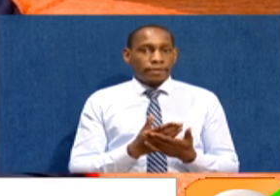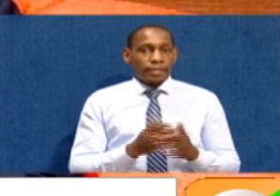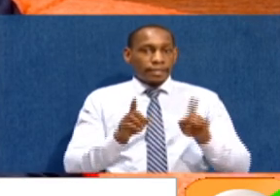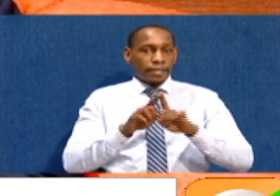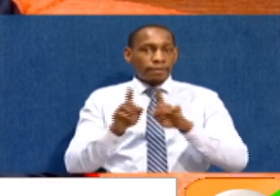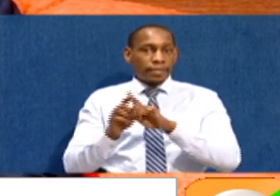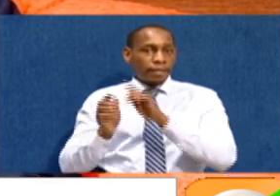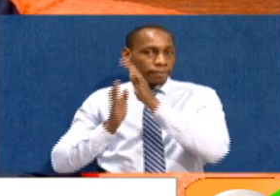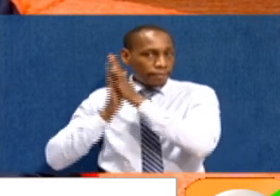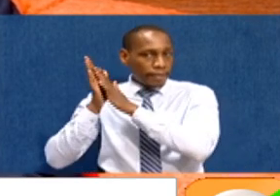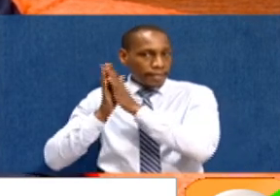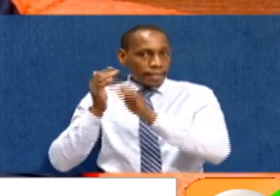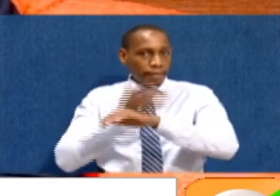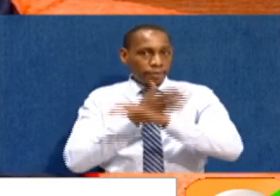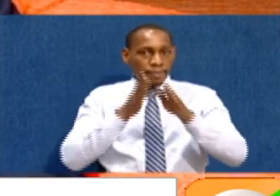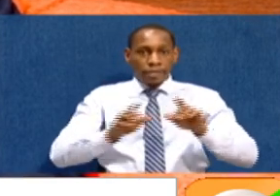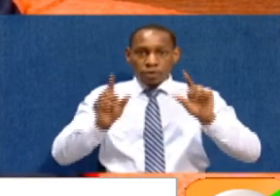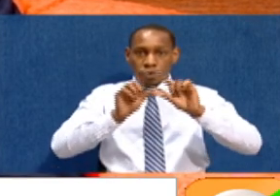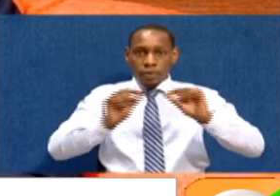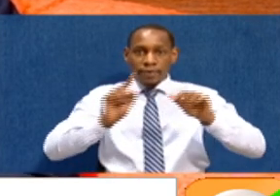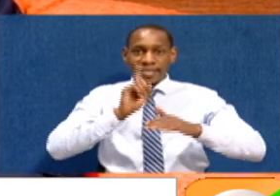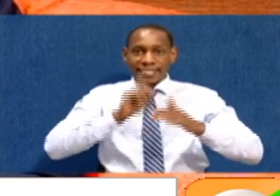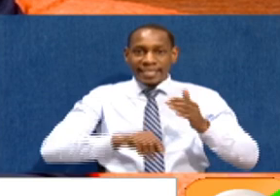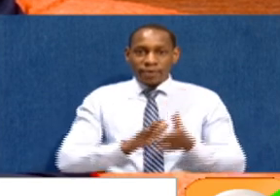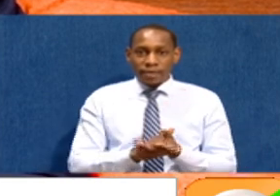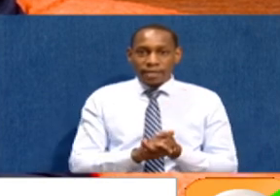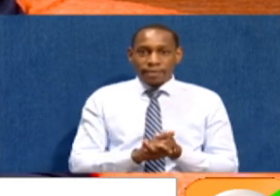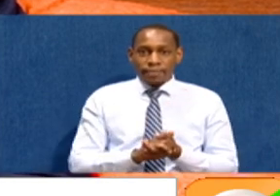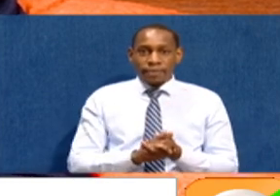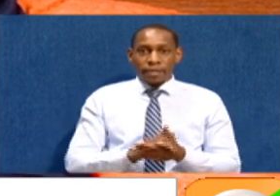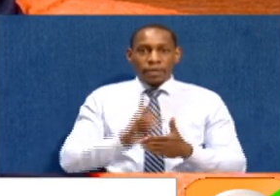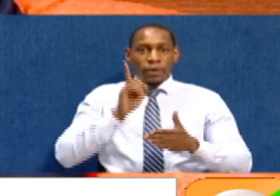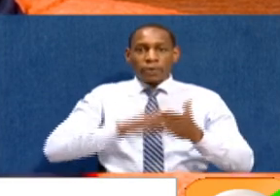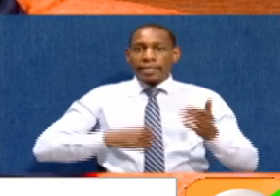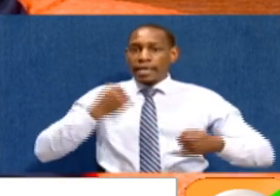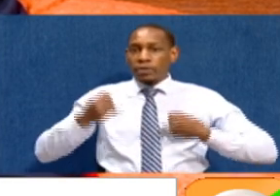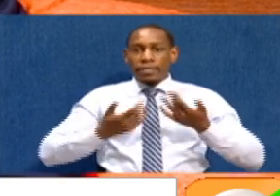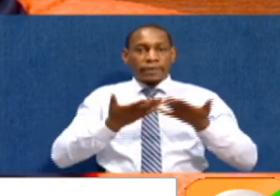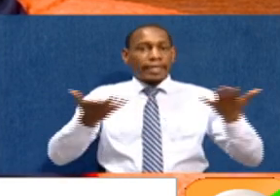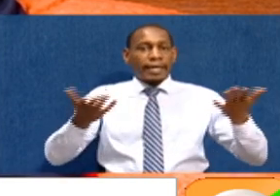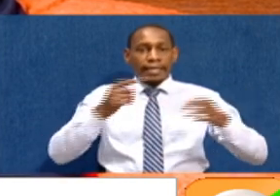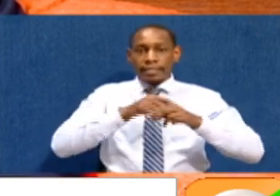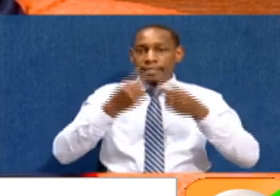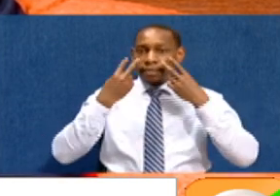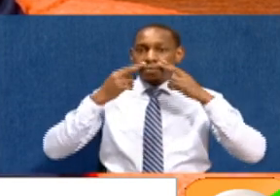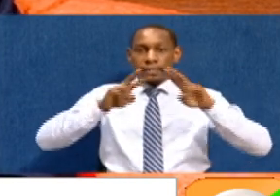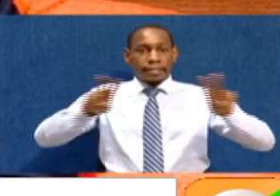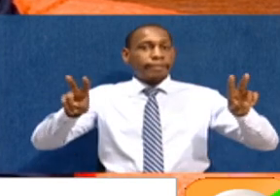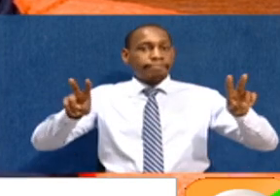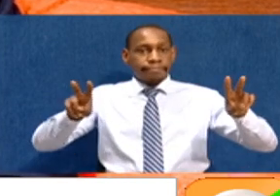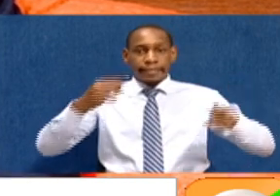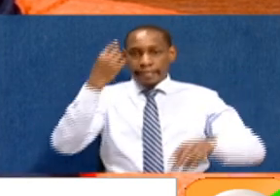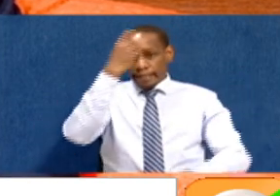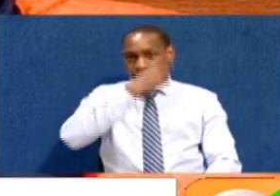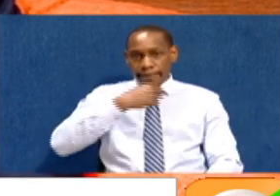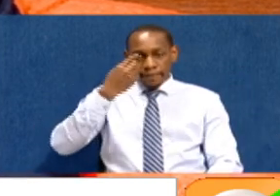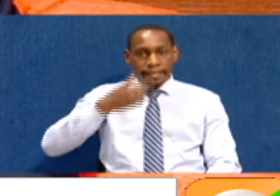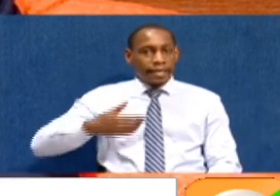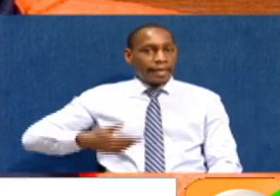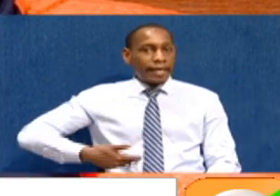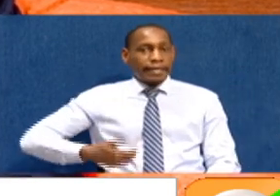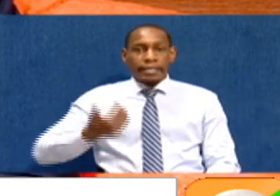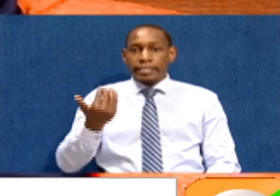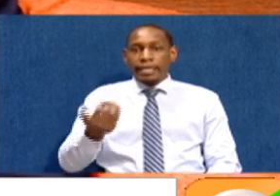reggae musician said, what is there to smile about when you look at the face of the hungry